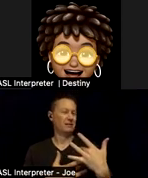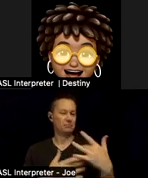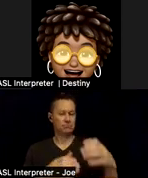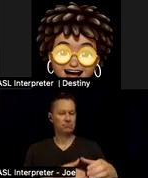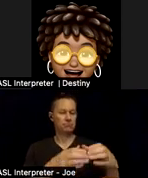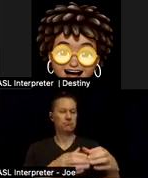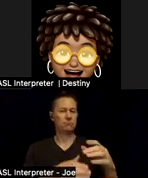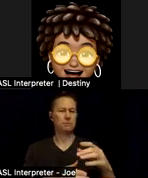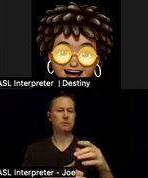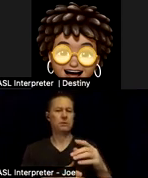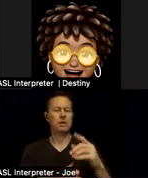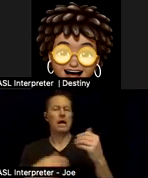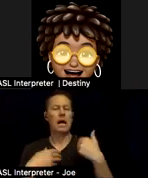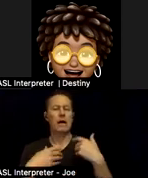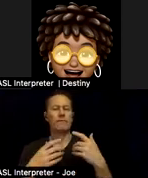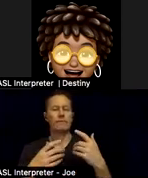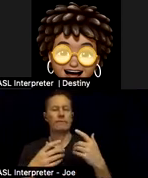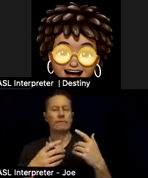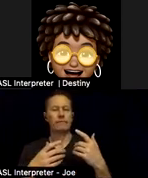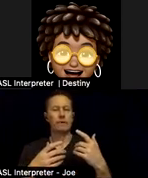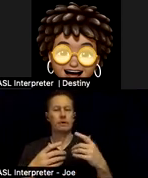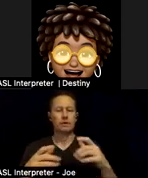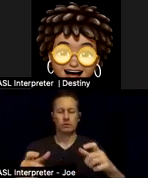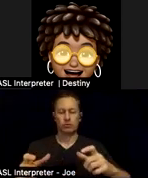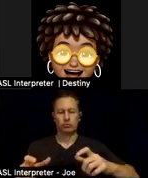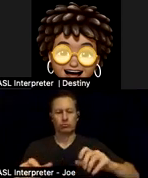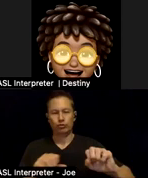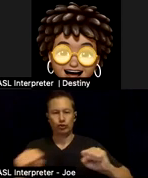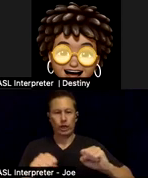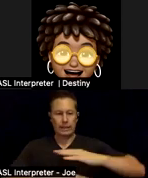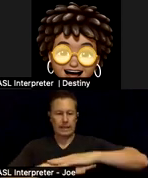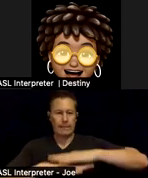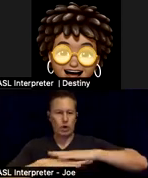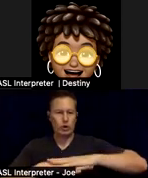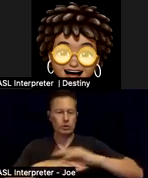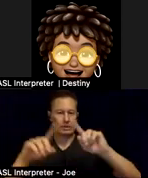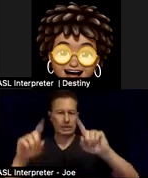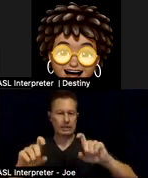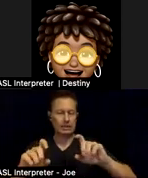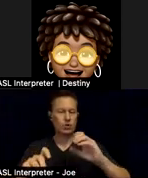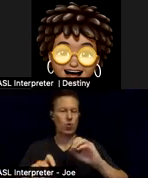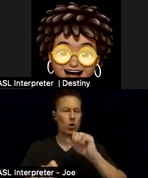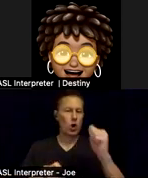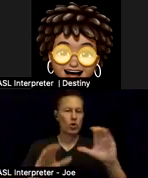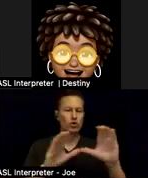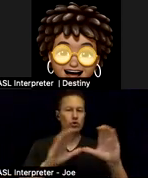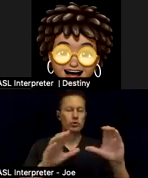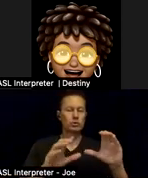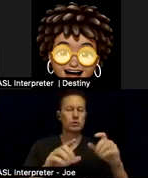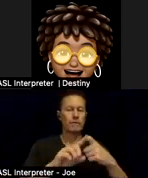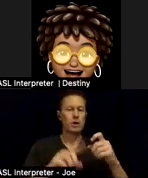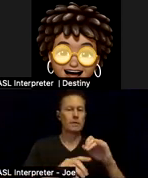these products have been gone through extensive shake table testing or other certification, like from the International Code Council,